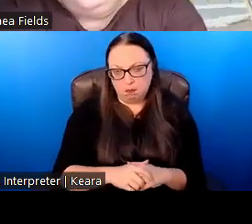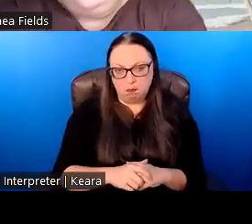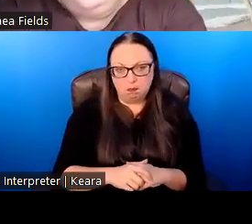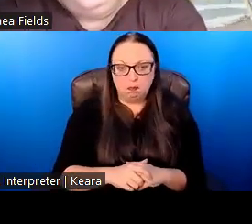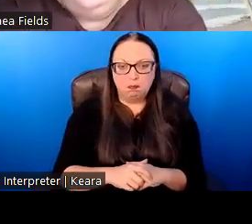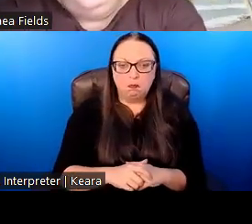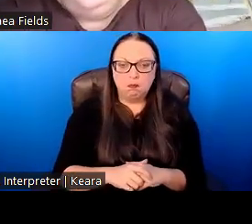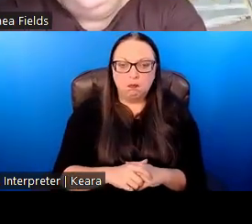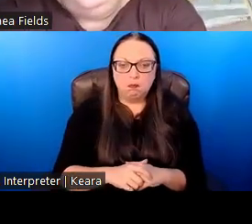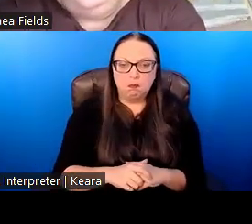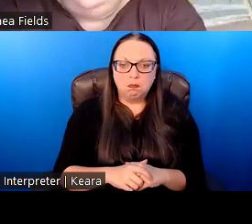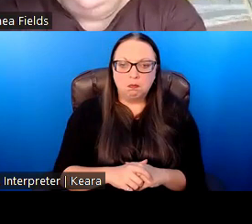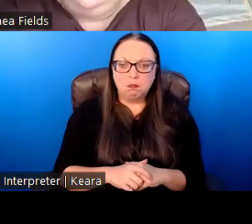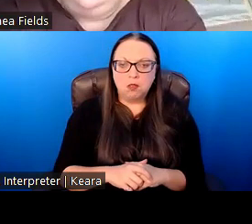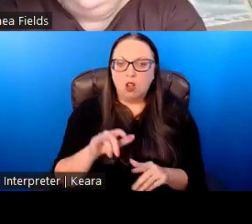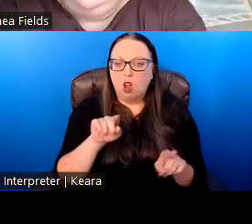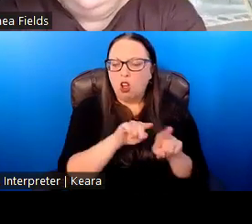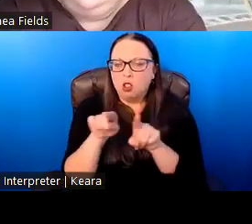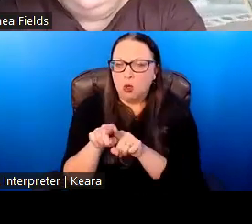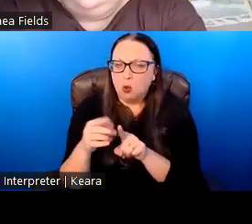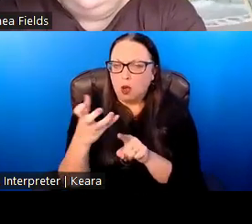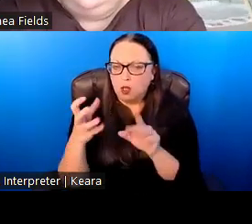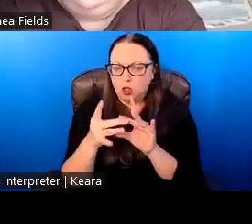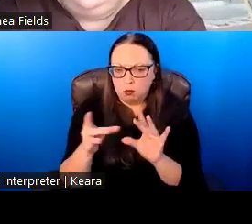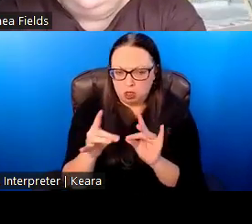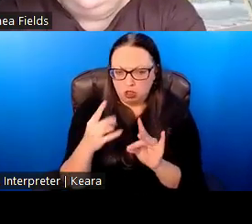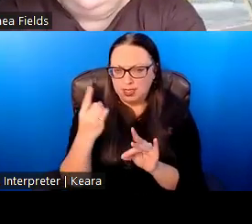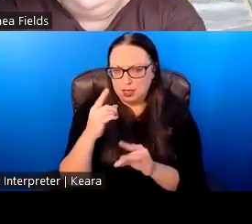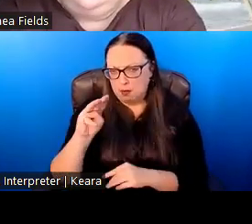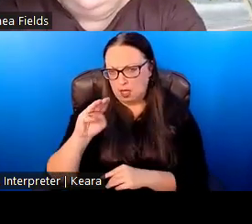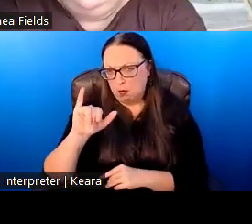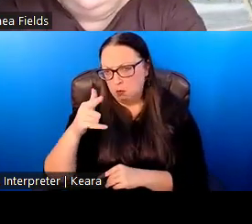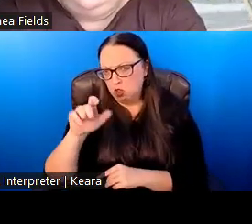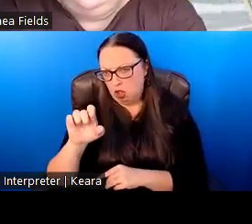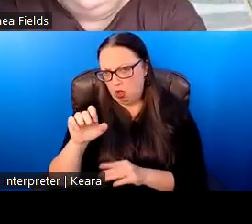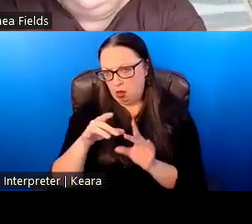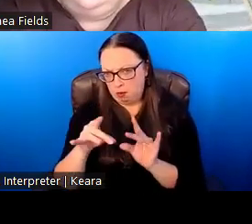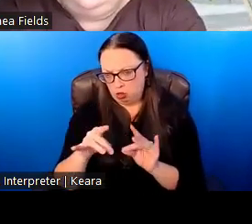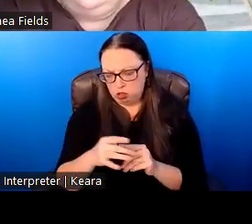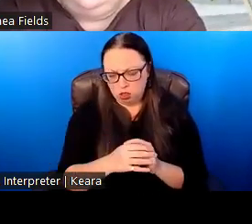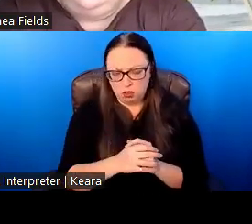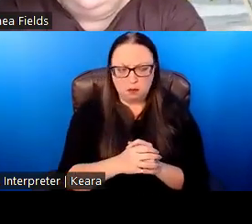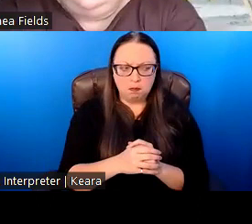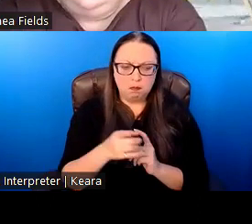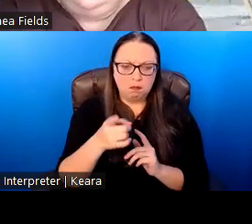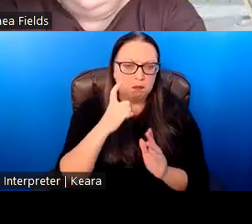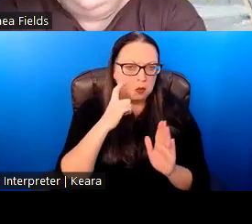Jackie, if you don't mind, I just want to jump on something that Michelle had mentioned there, and that is, when she noted